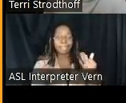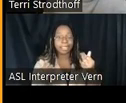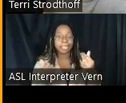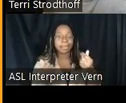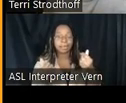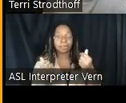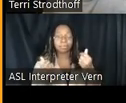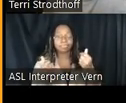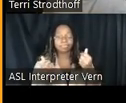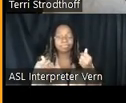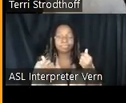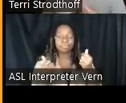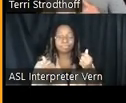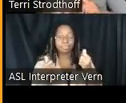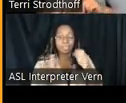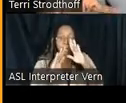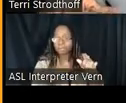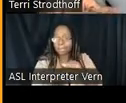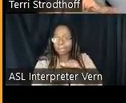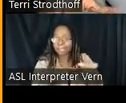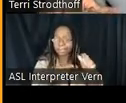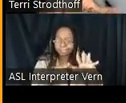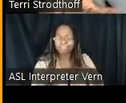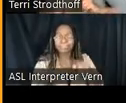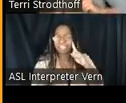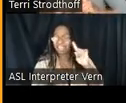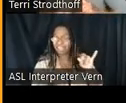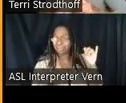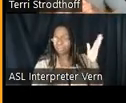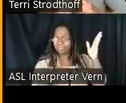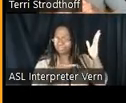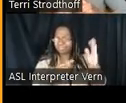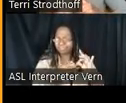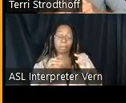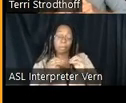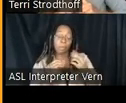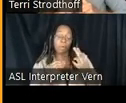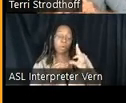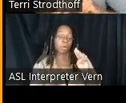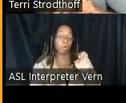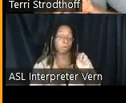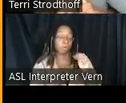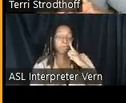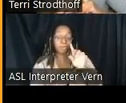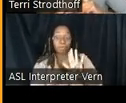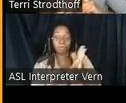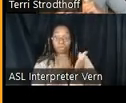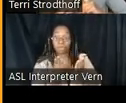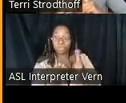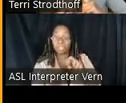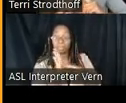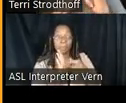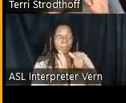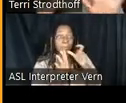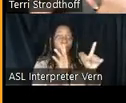described. And healing-focused care is putting the human back into human service, right? Seeing every person who comes in. It's